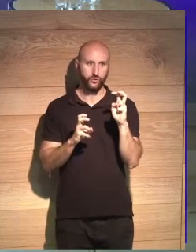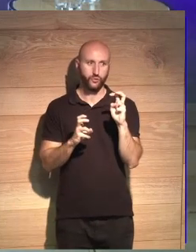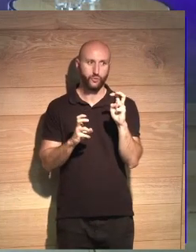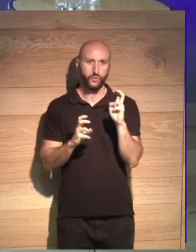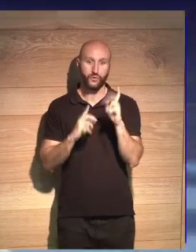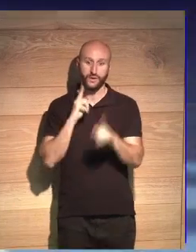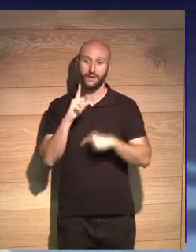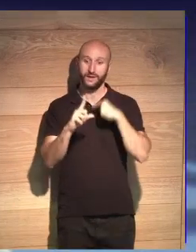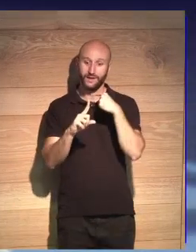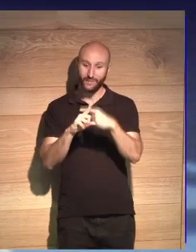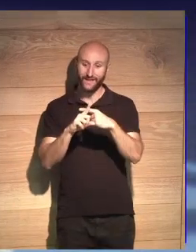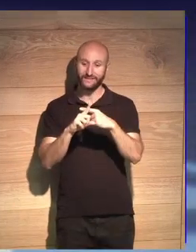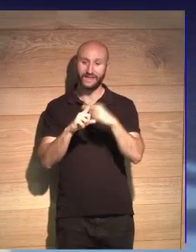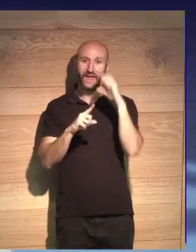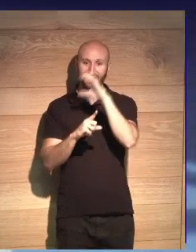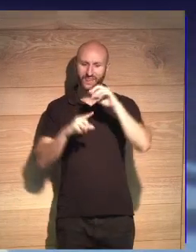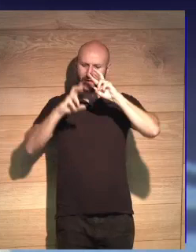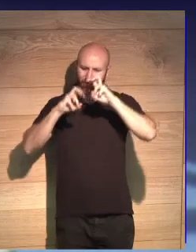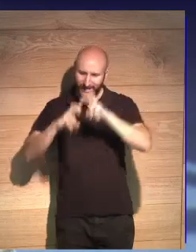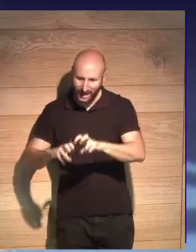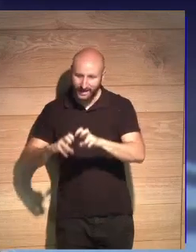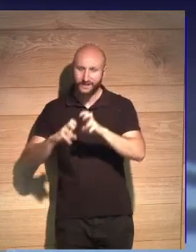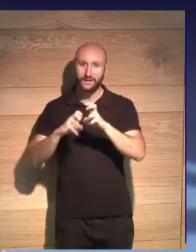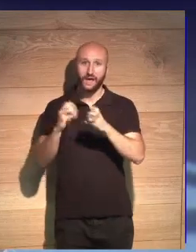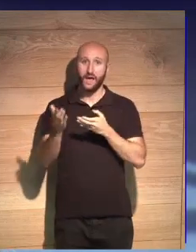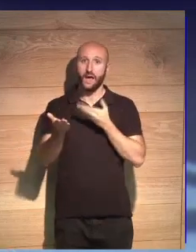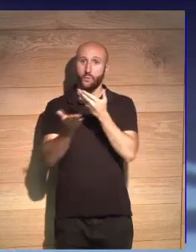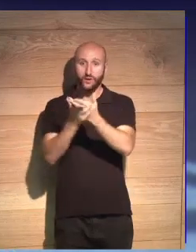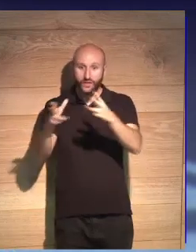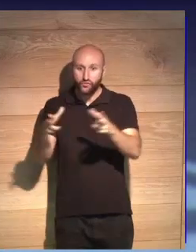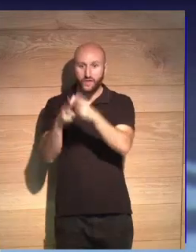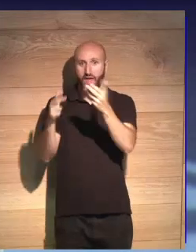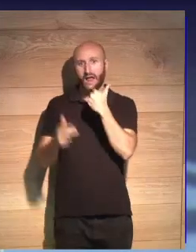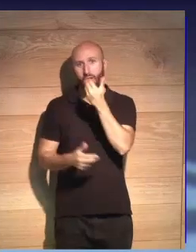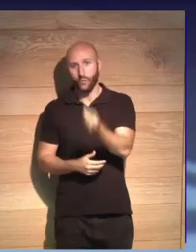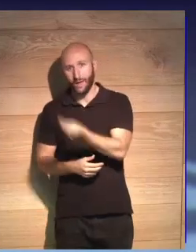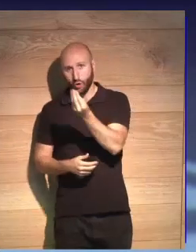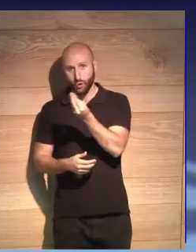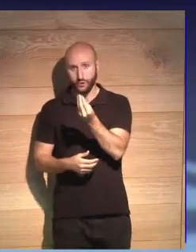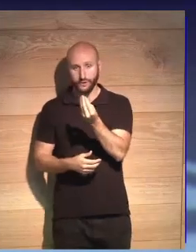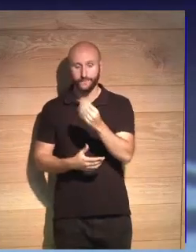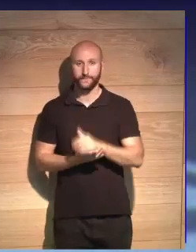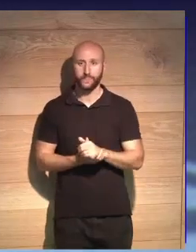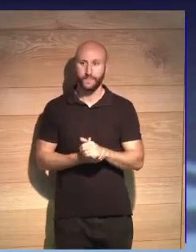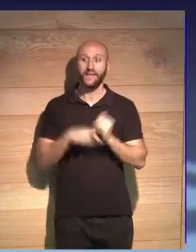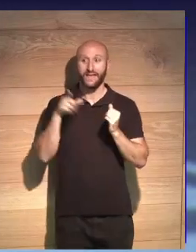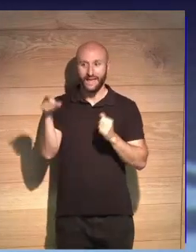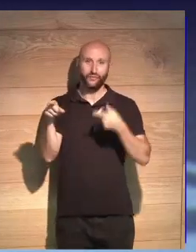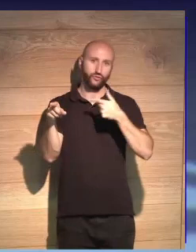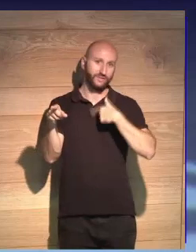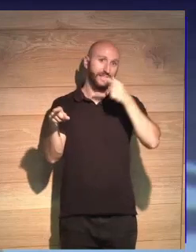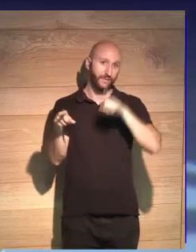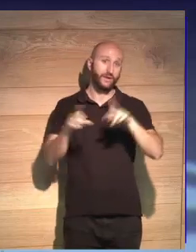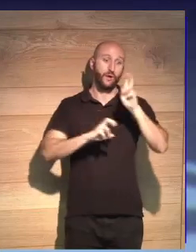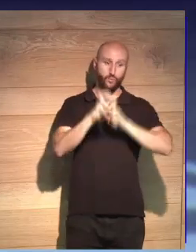universities, they keep the knowledge, they invest on science, on research,